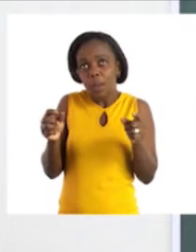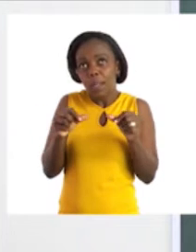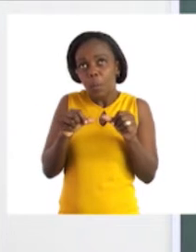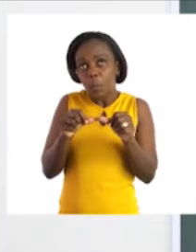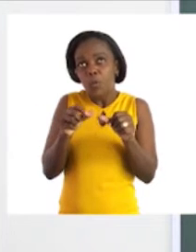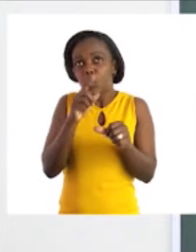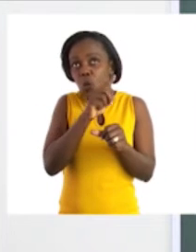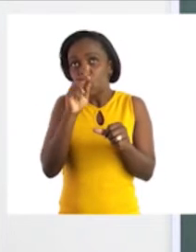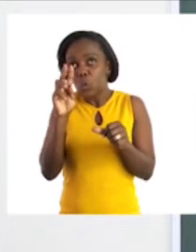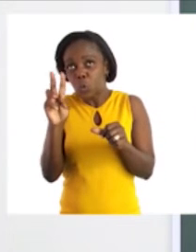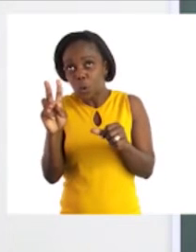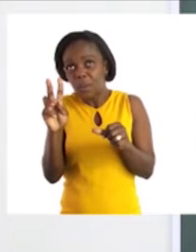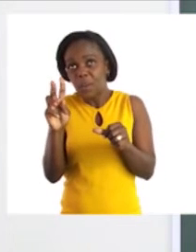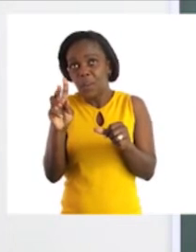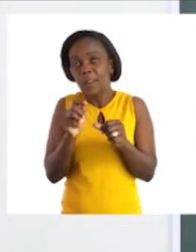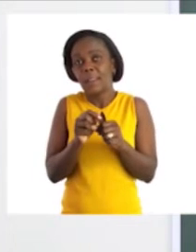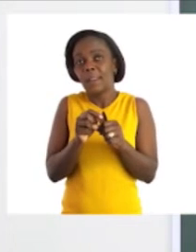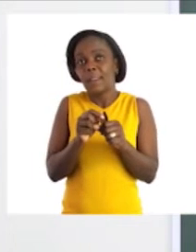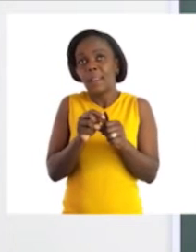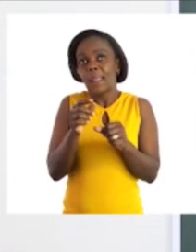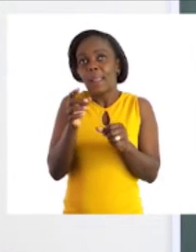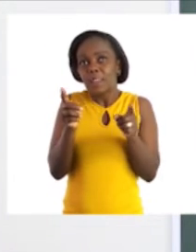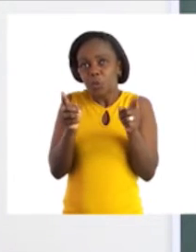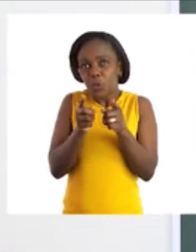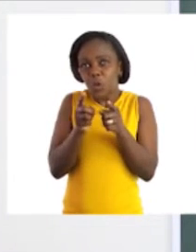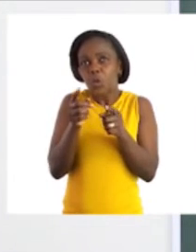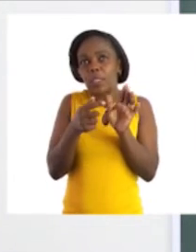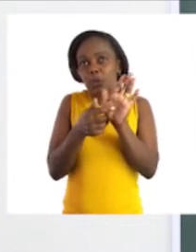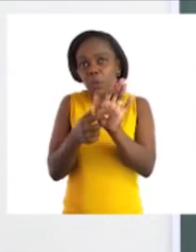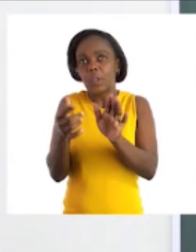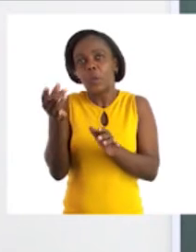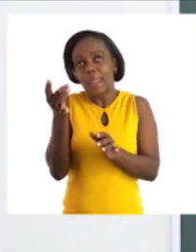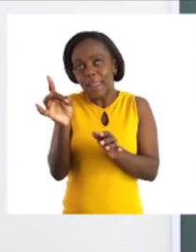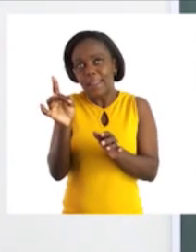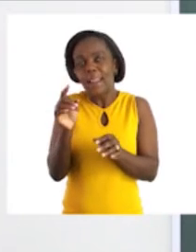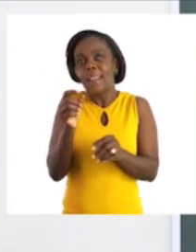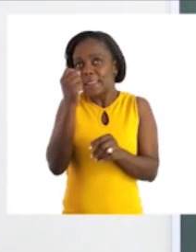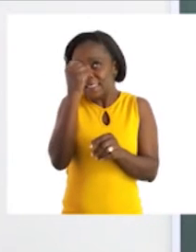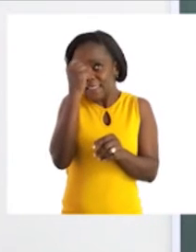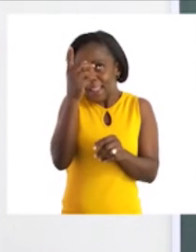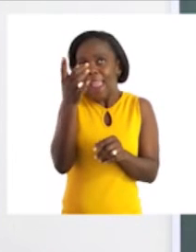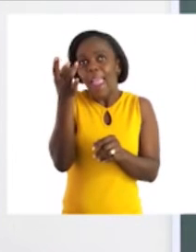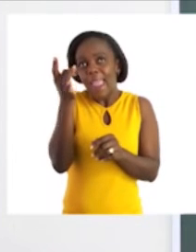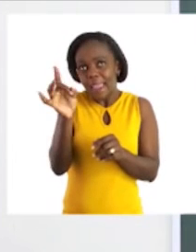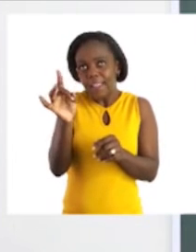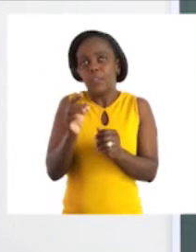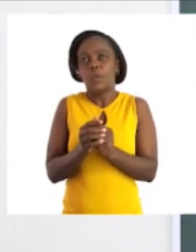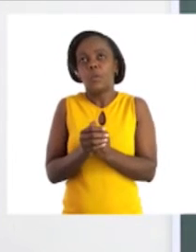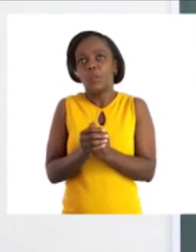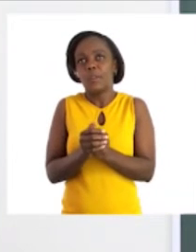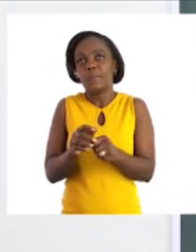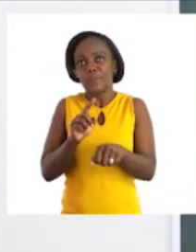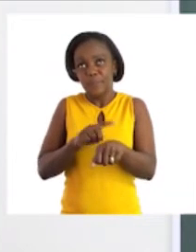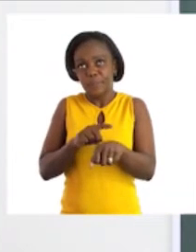the short hand will be now at 8 and we will say 8 o'clock. So that is the time. So